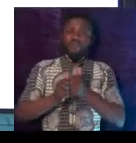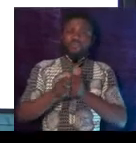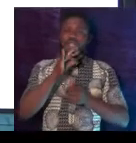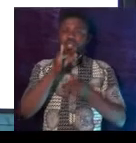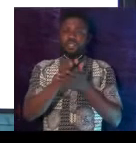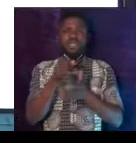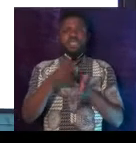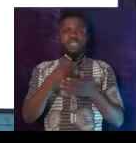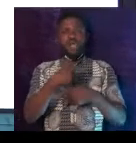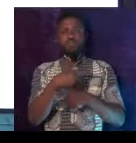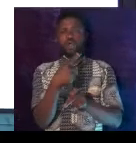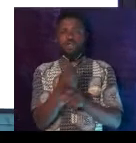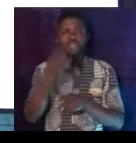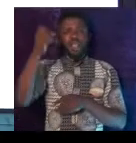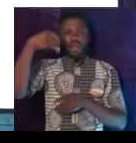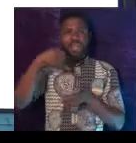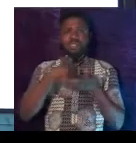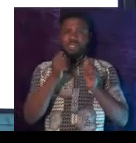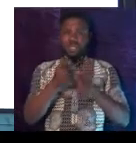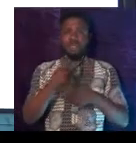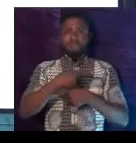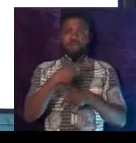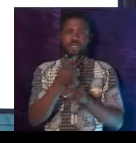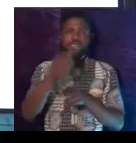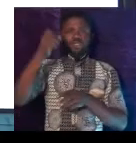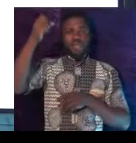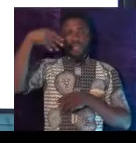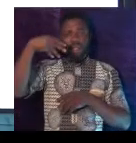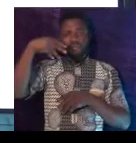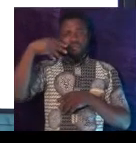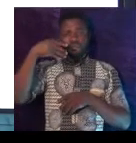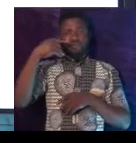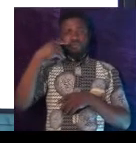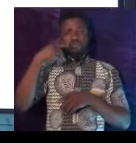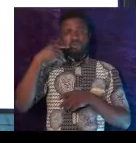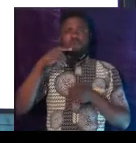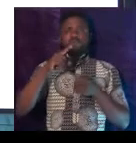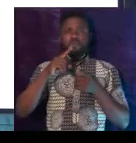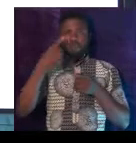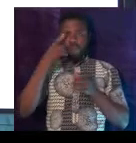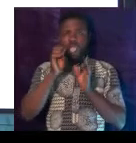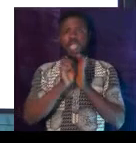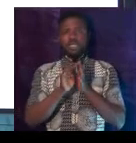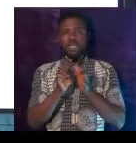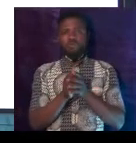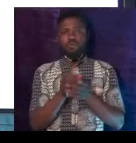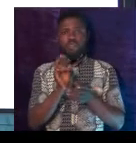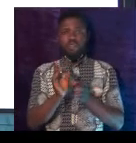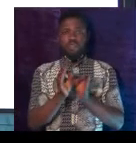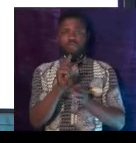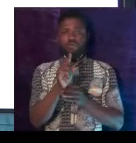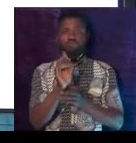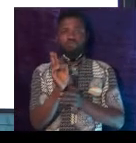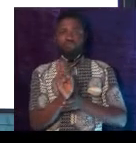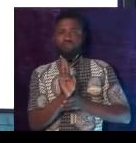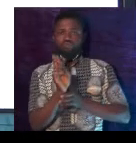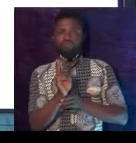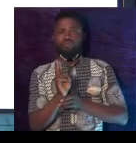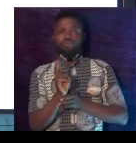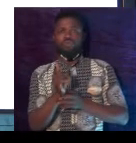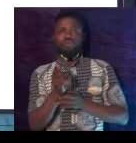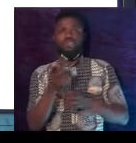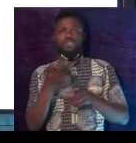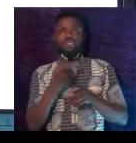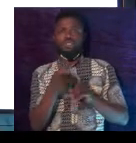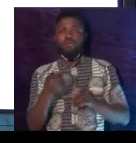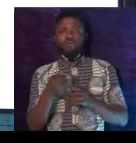it produces light. Friction can produce light. To put that into practice,